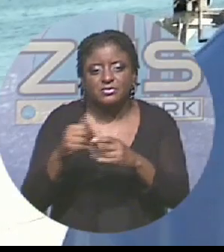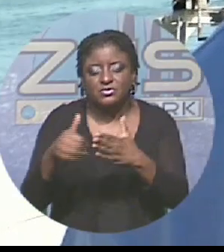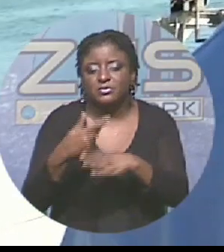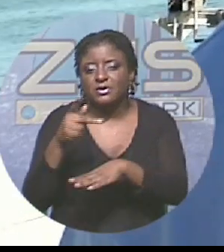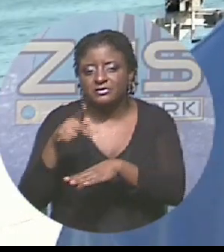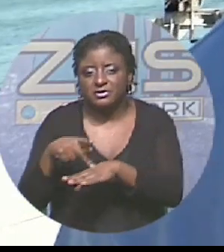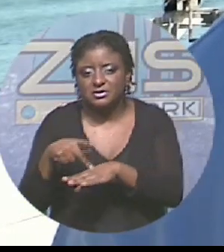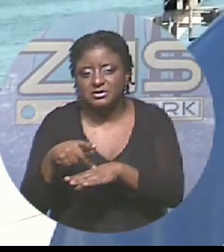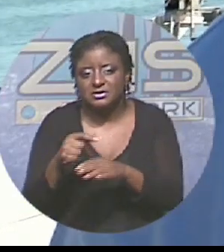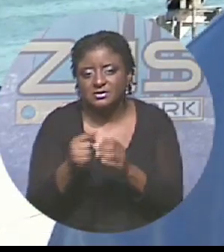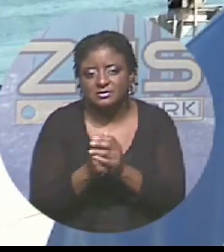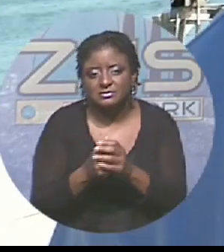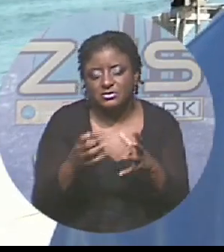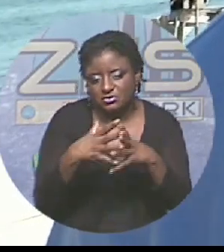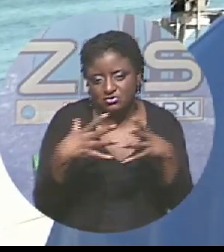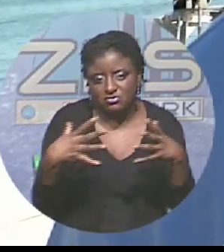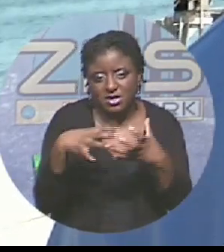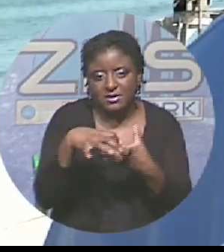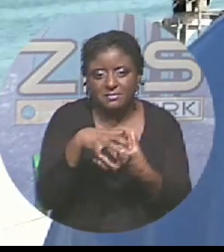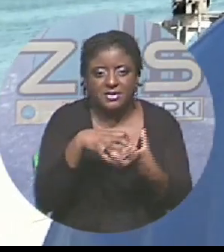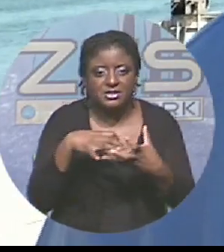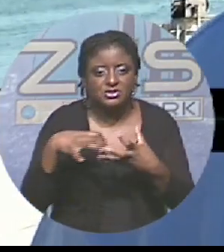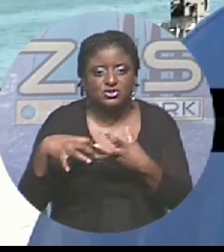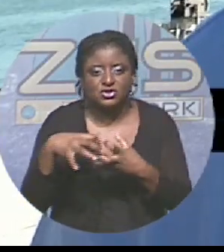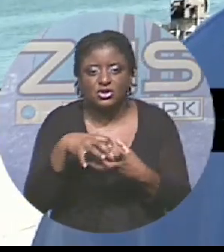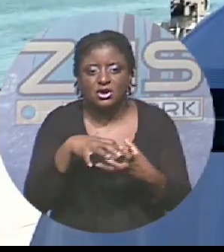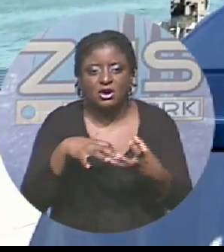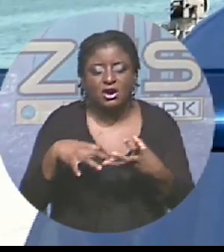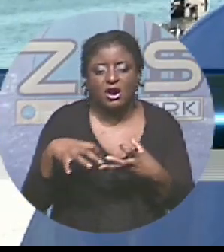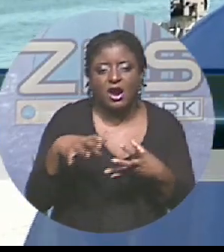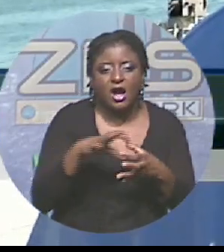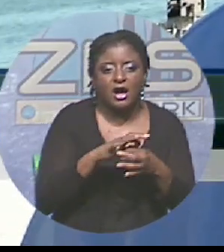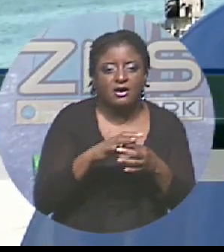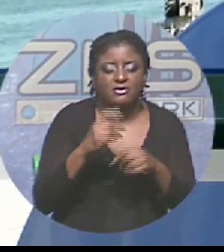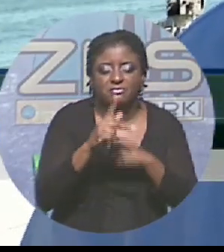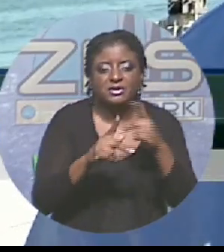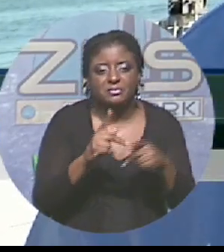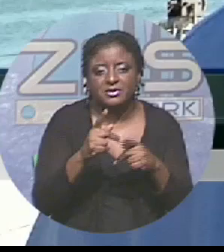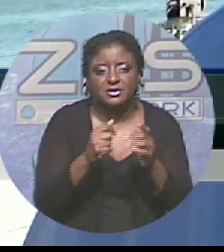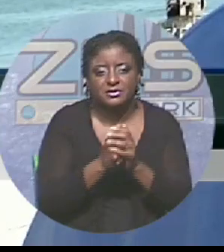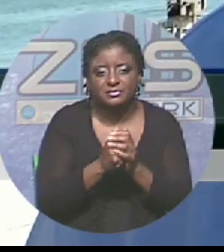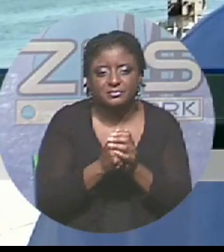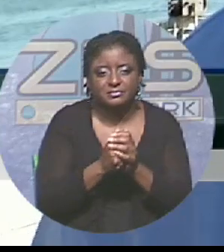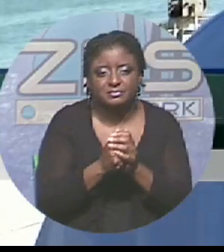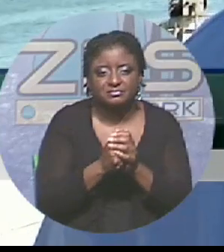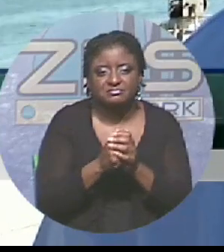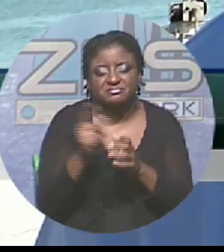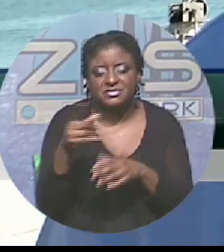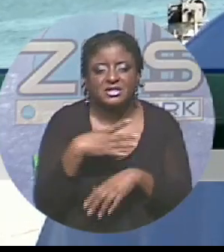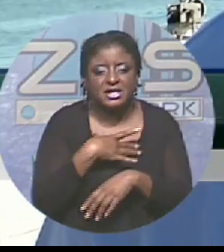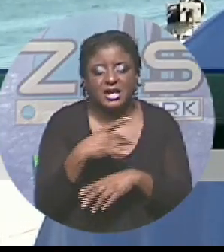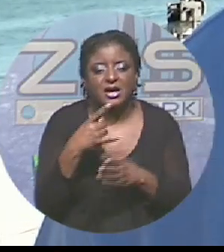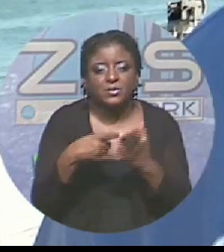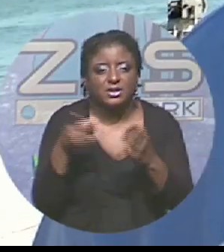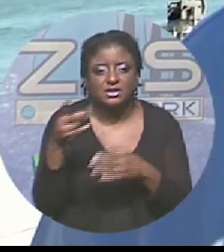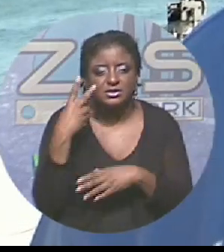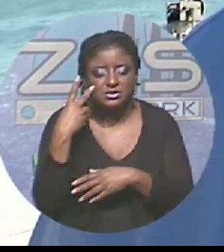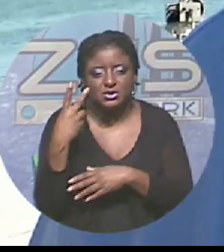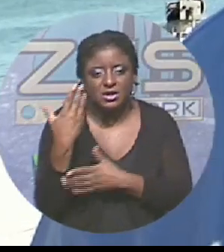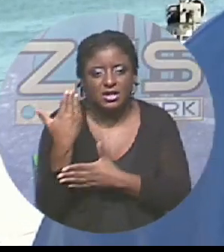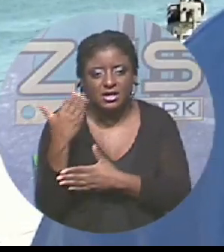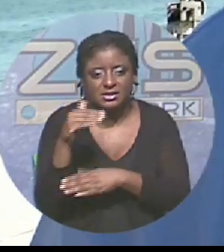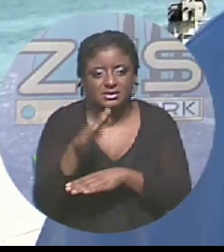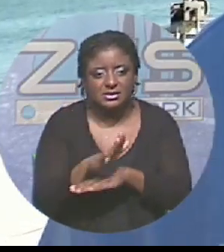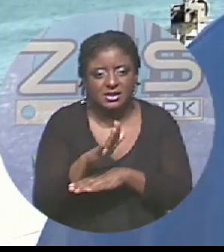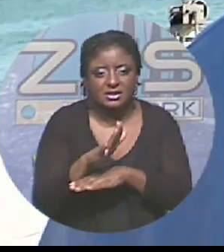BNFC, our people, the Jungle Carnival people, you know, they wanted to make this an annual event. They liked what they saw last night. They were impressed, and they